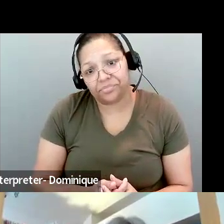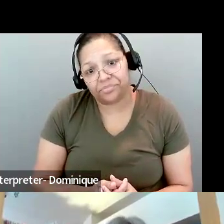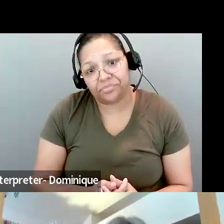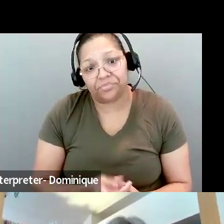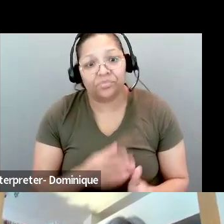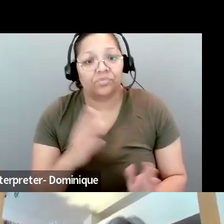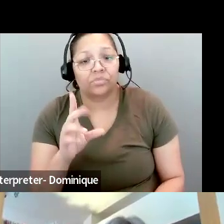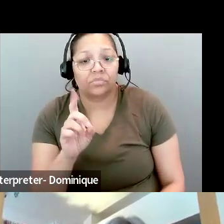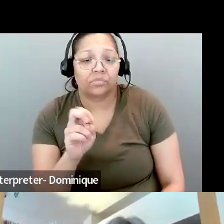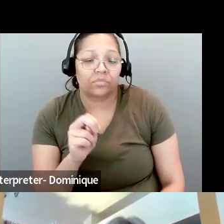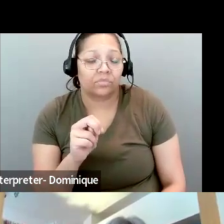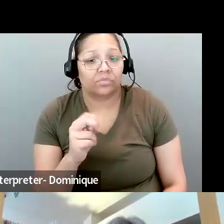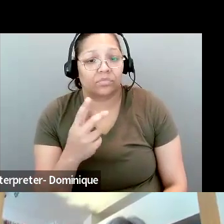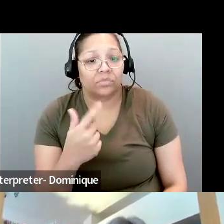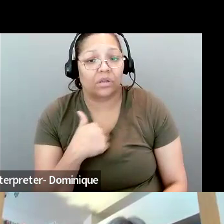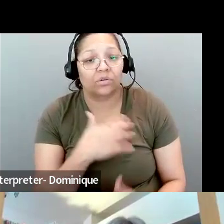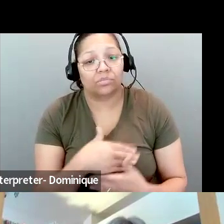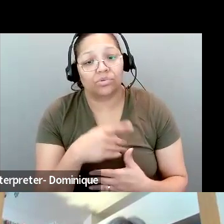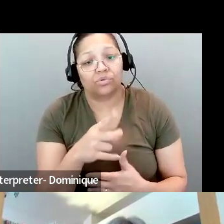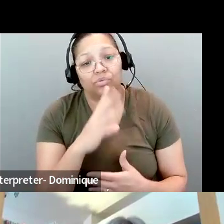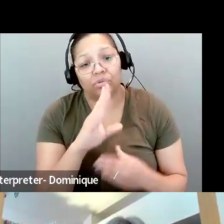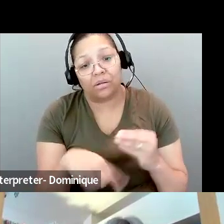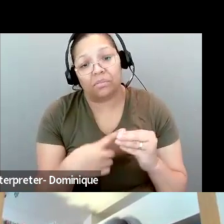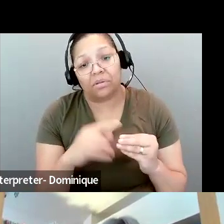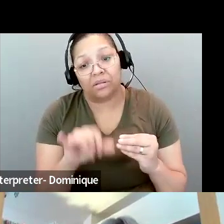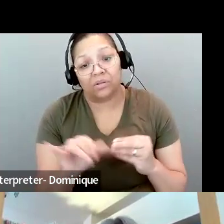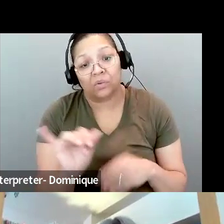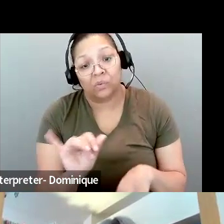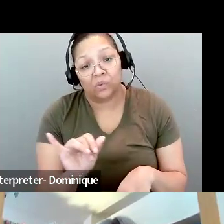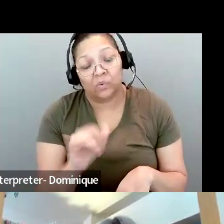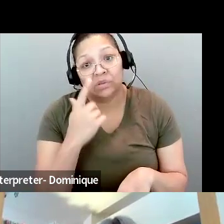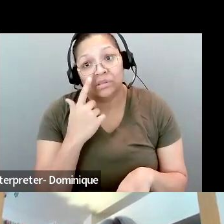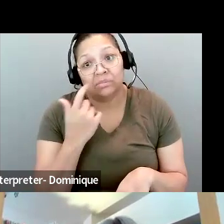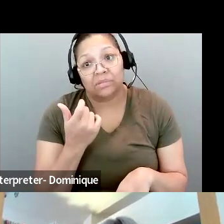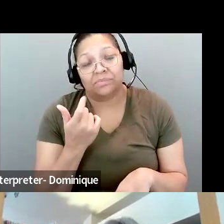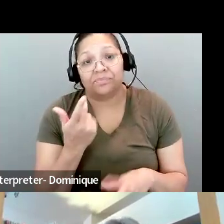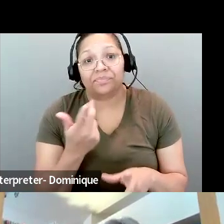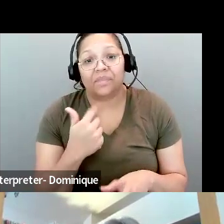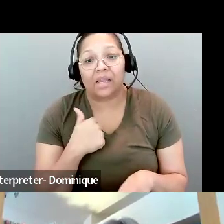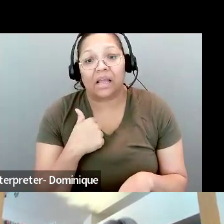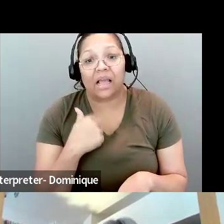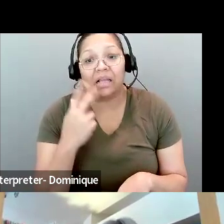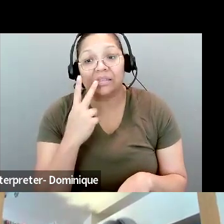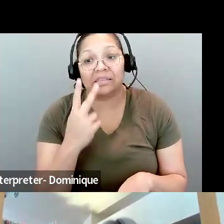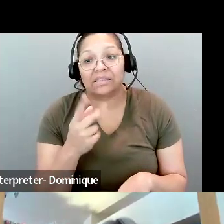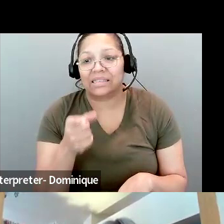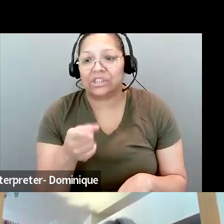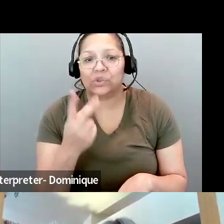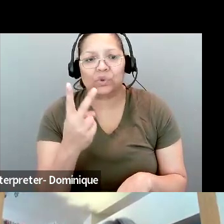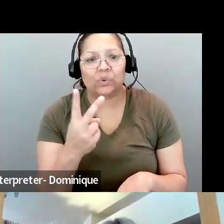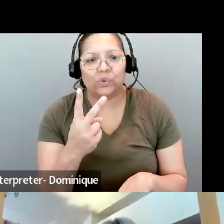Well, and I appreciate you talking about that too, because um, I see it as twofold in a way,